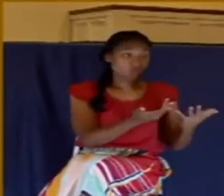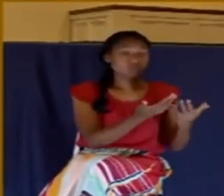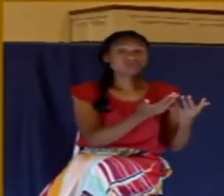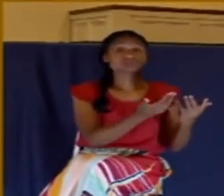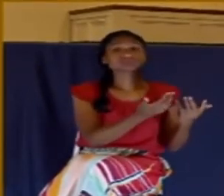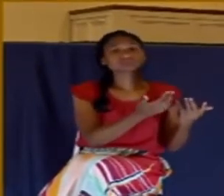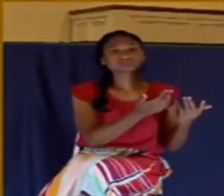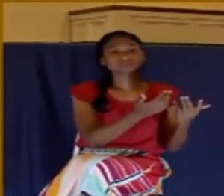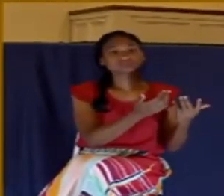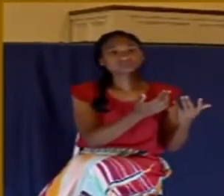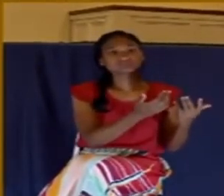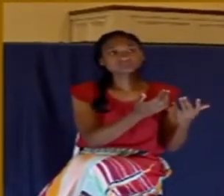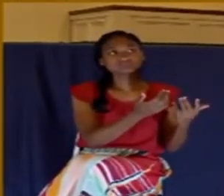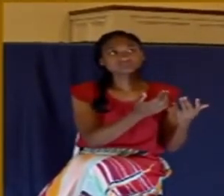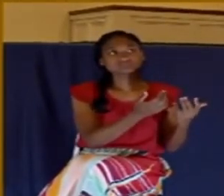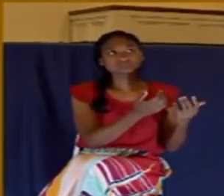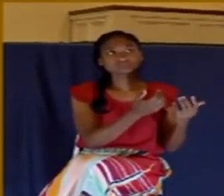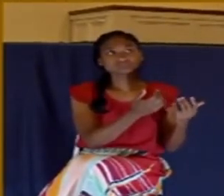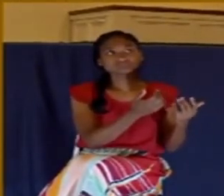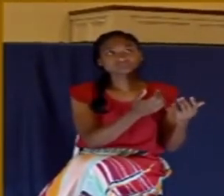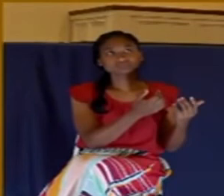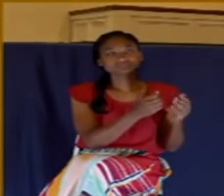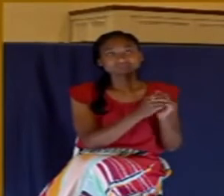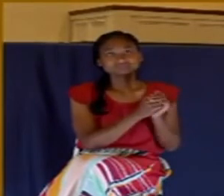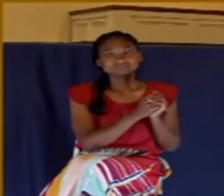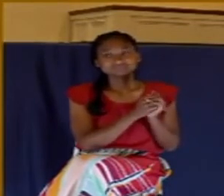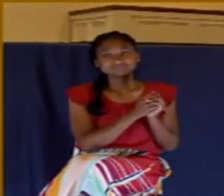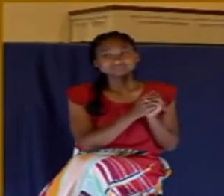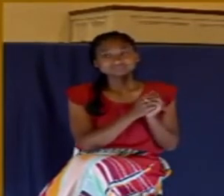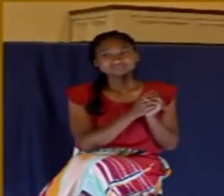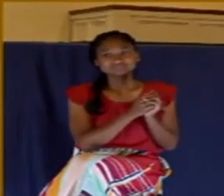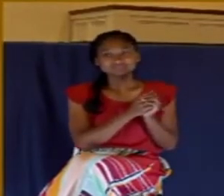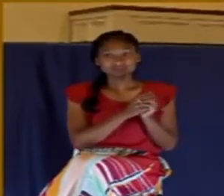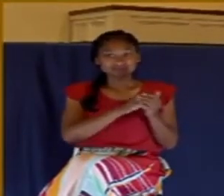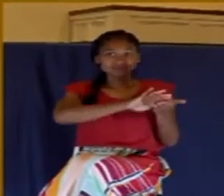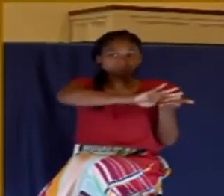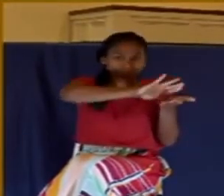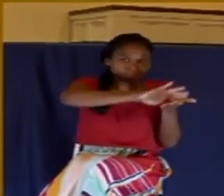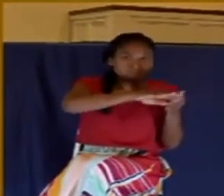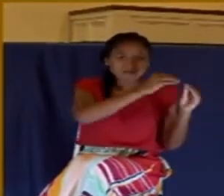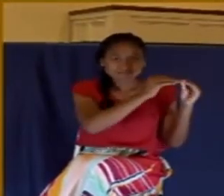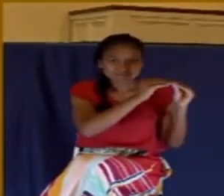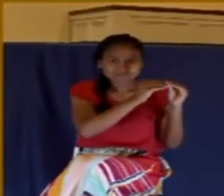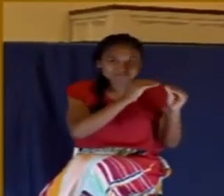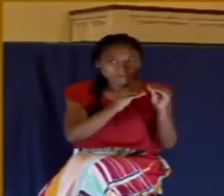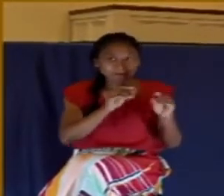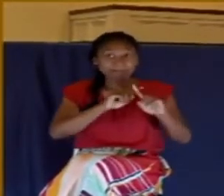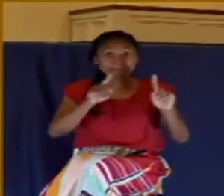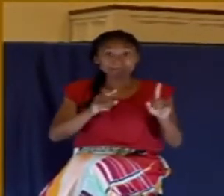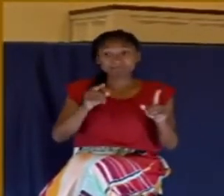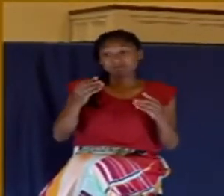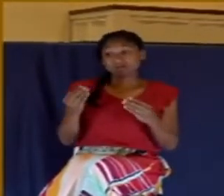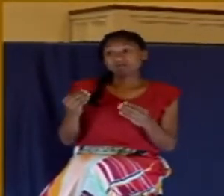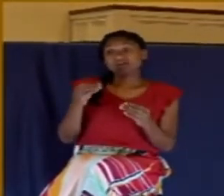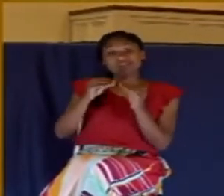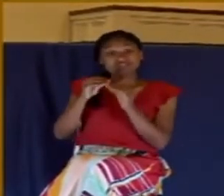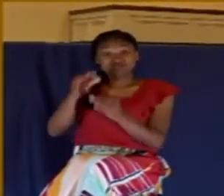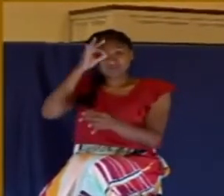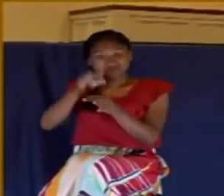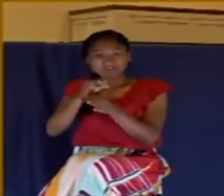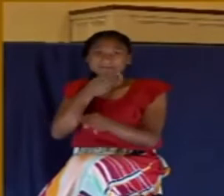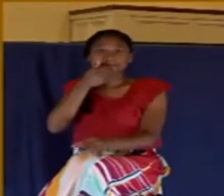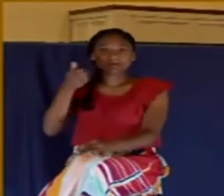found unto the praise and honor and glory at the appearing of Jesus. When Jesus comes and you have been